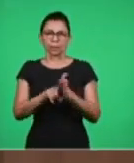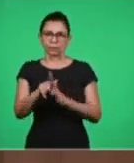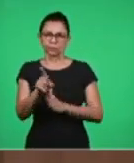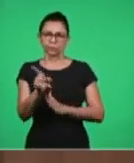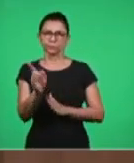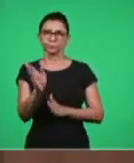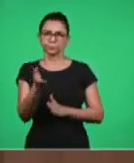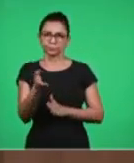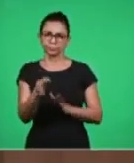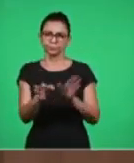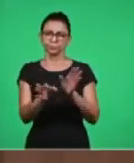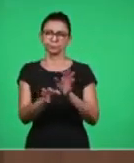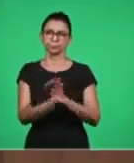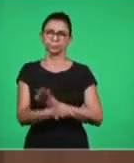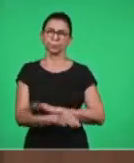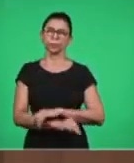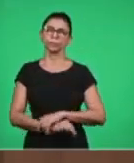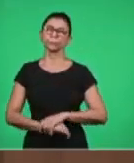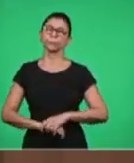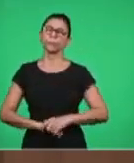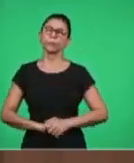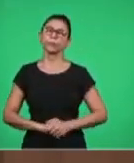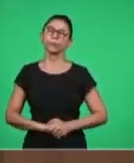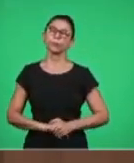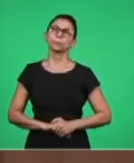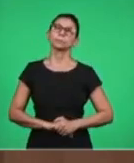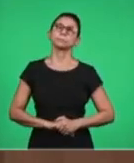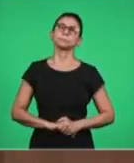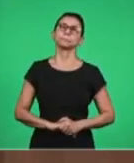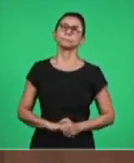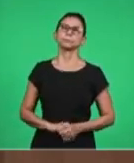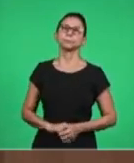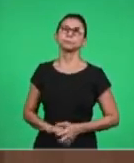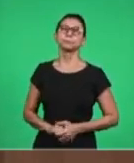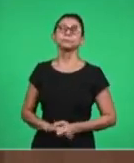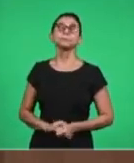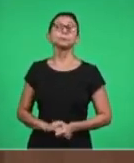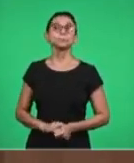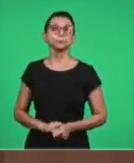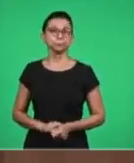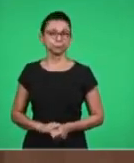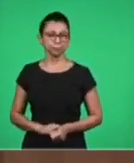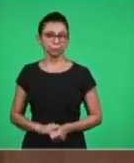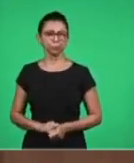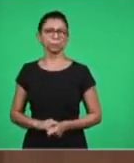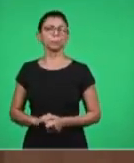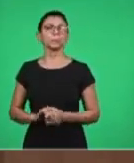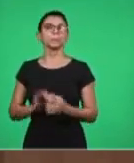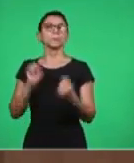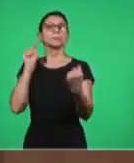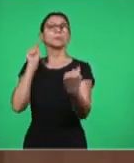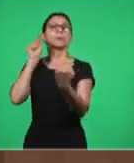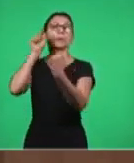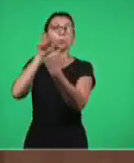The question was asked, which is the following. What was the objective